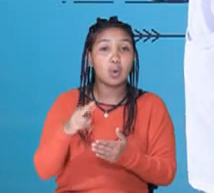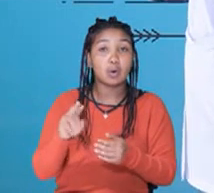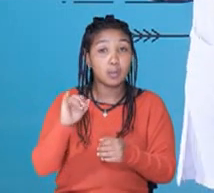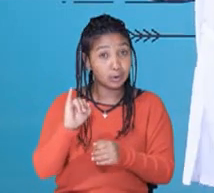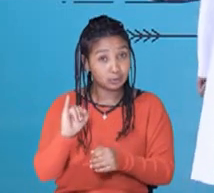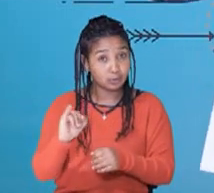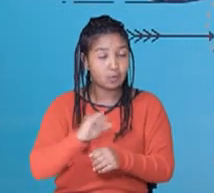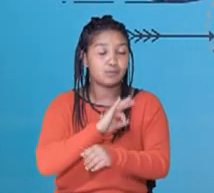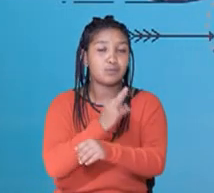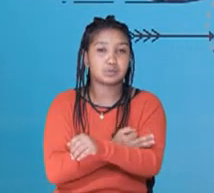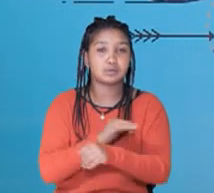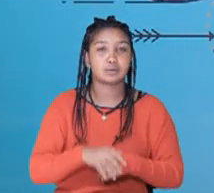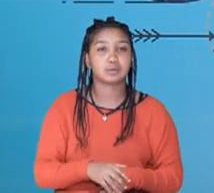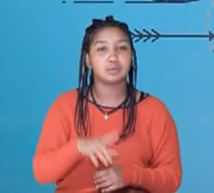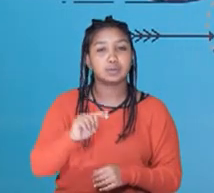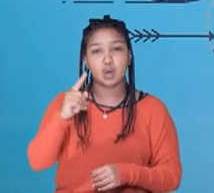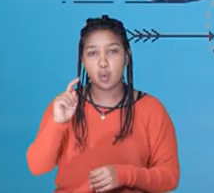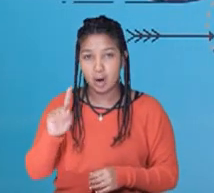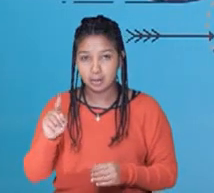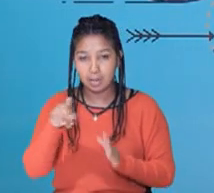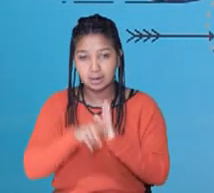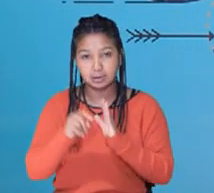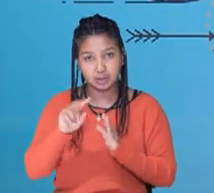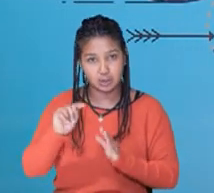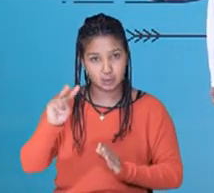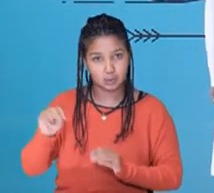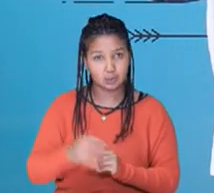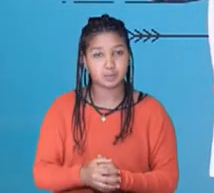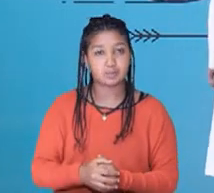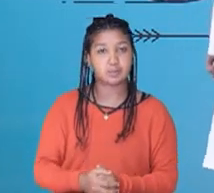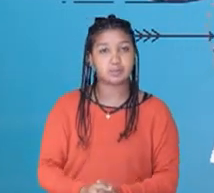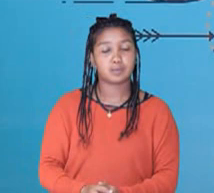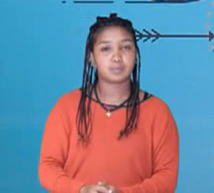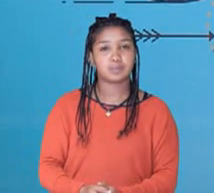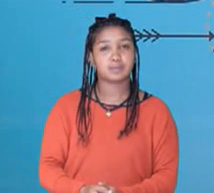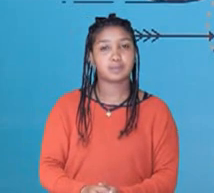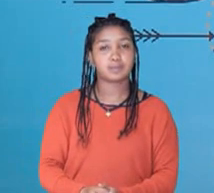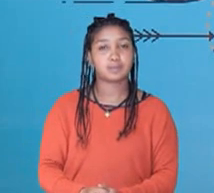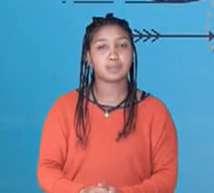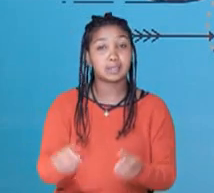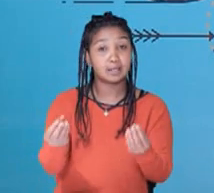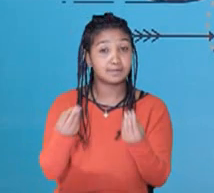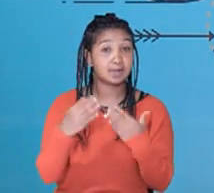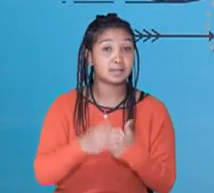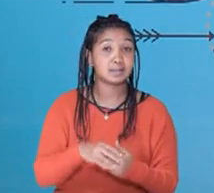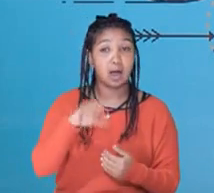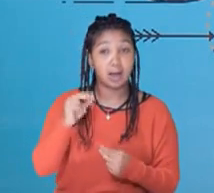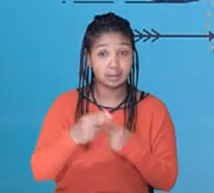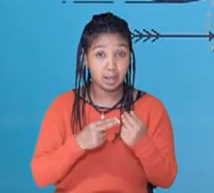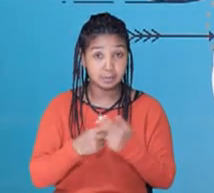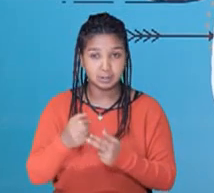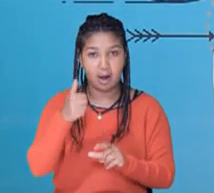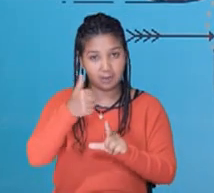moment of force. T1 minus T2. T1 is acting clockwise, and this one is counterclockwise, times R, gives us I